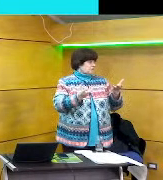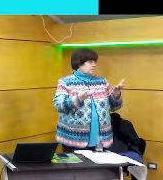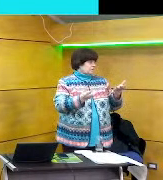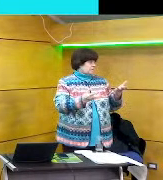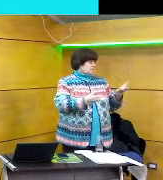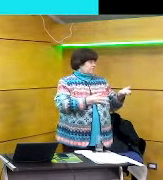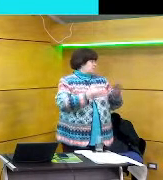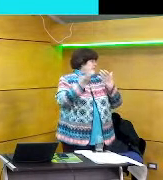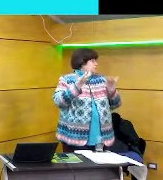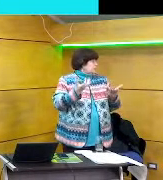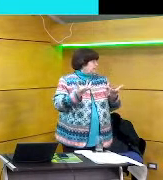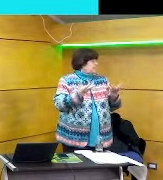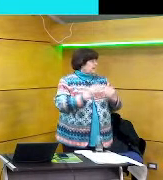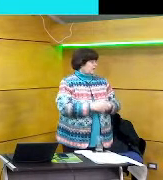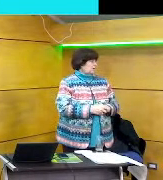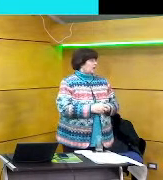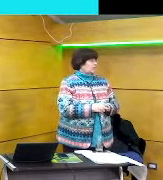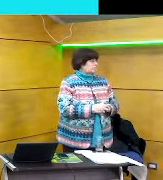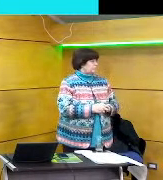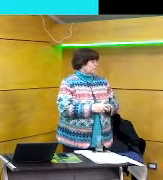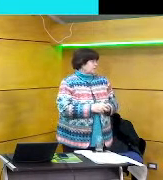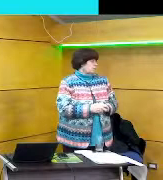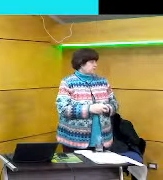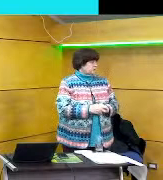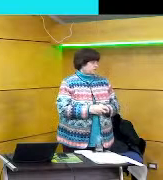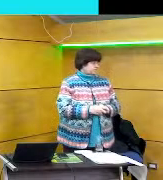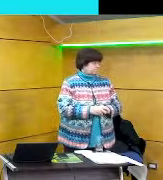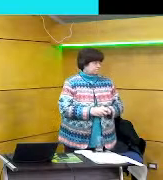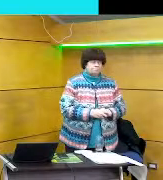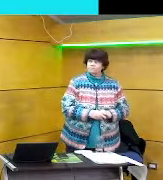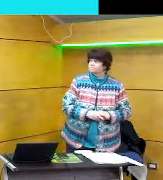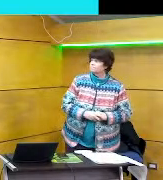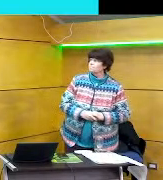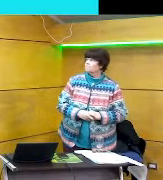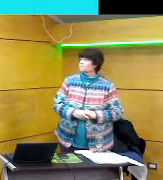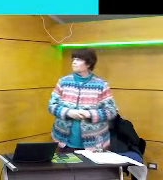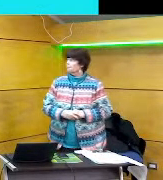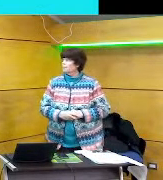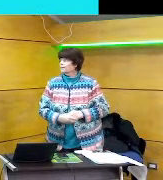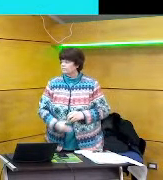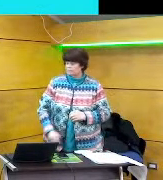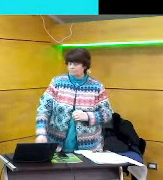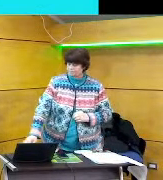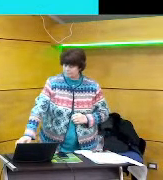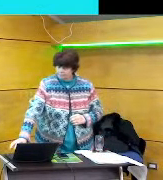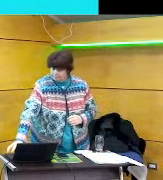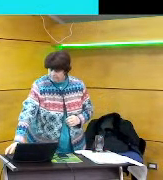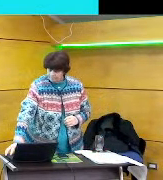next year join in for the competition.